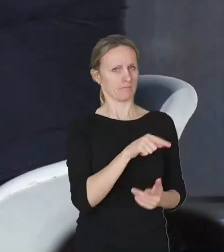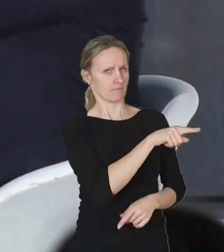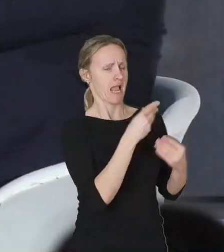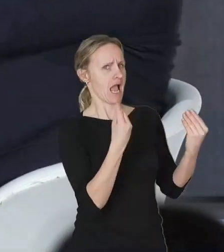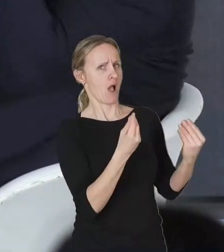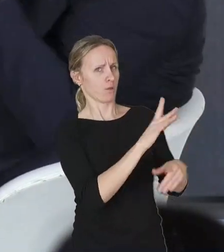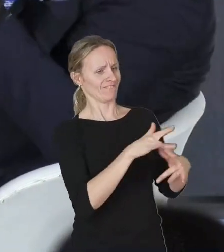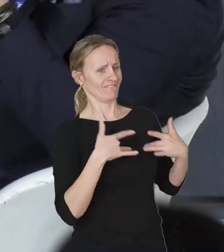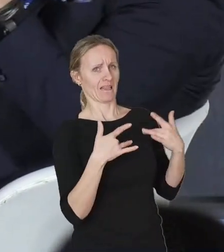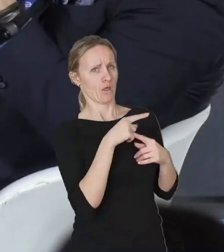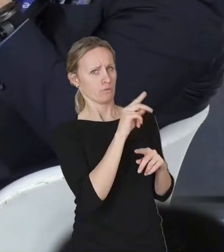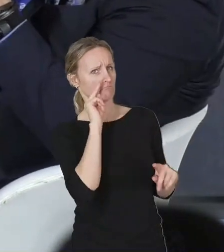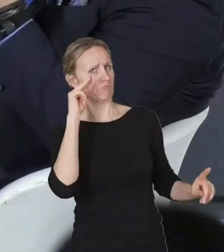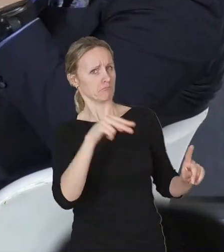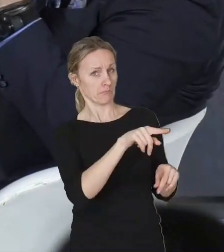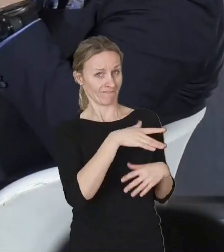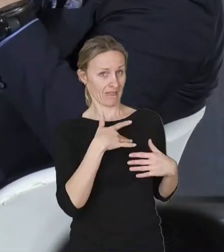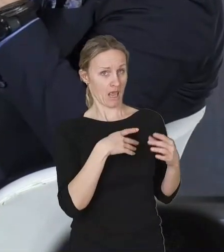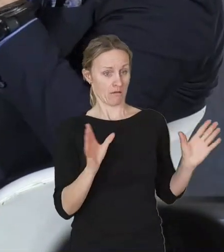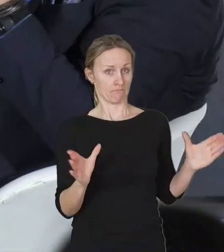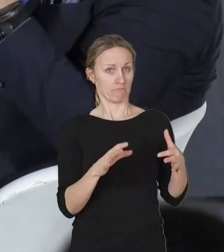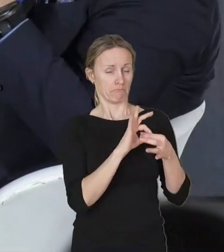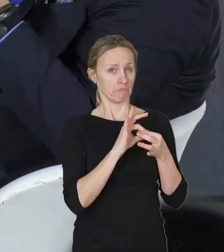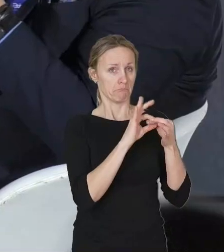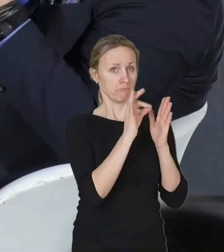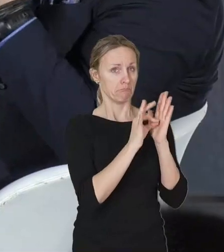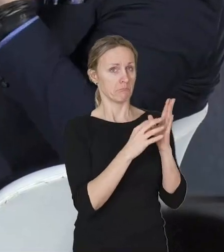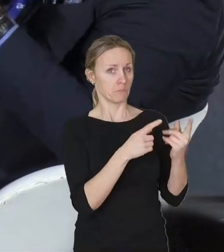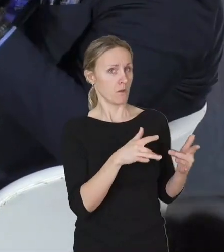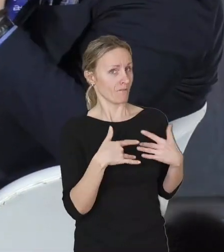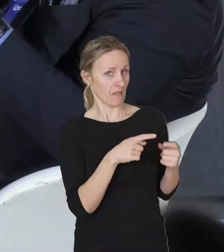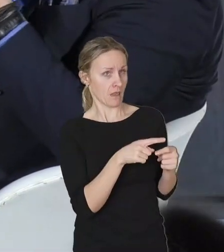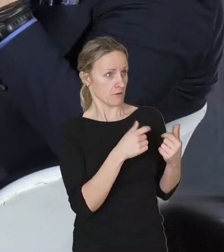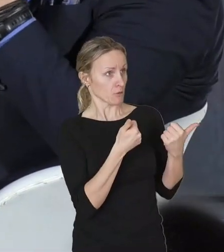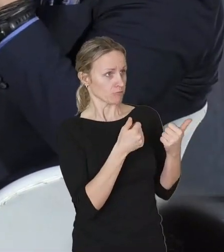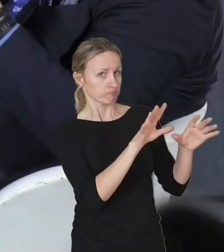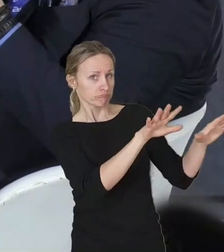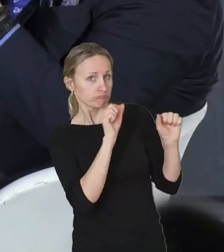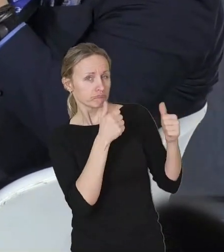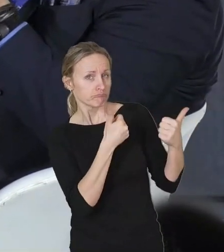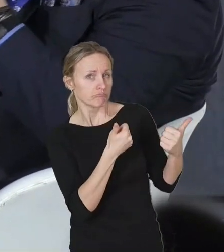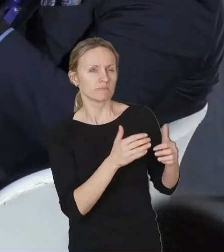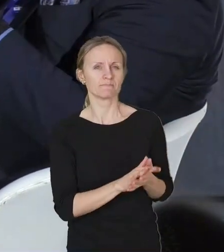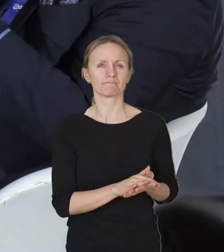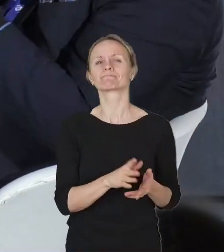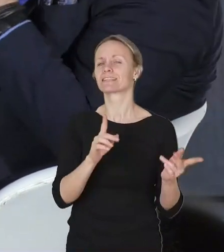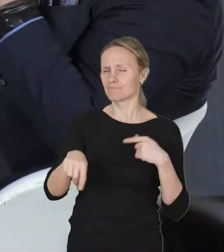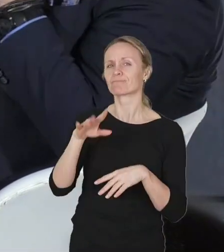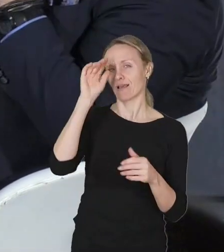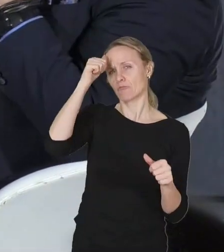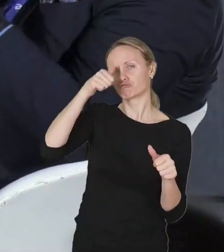First of all, we all remember that 20 years ago, when Poland entered the European Union,